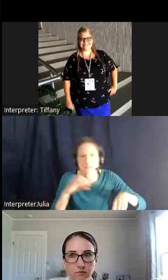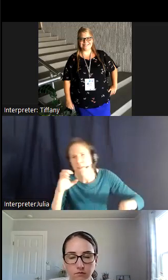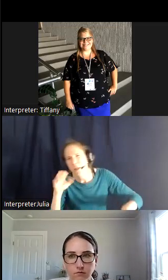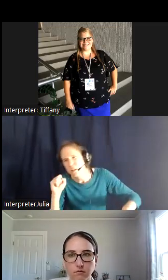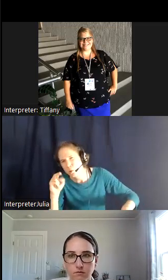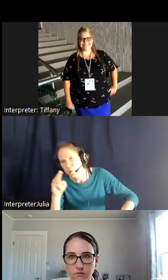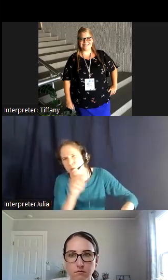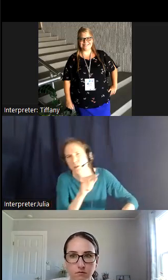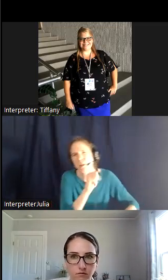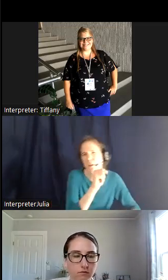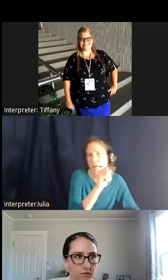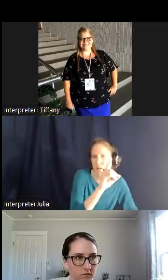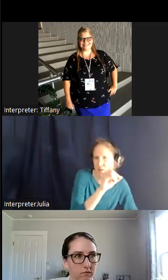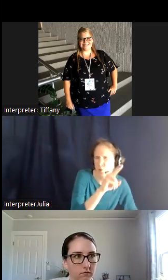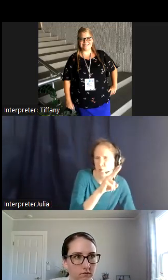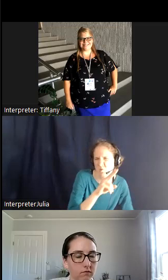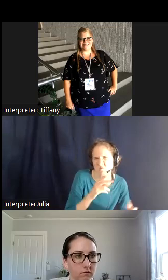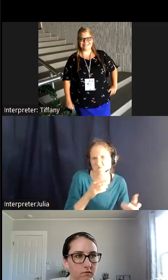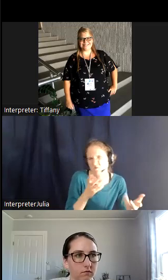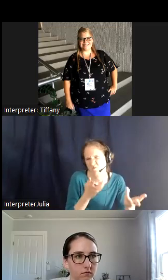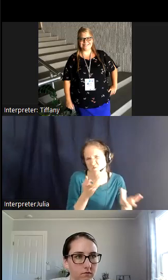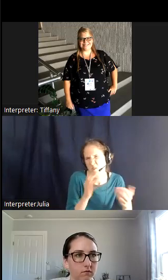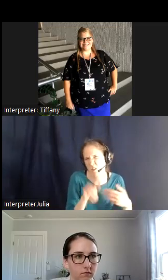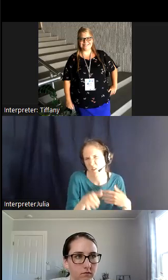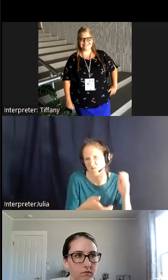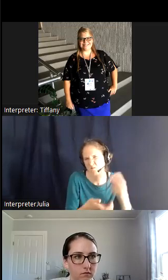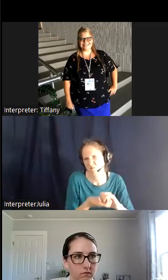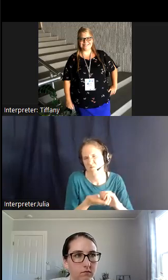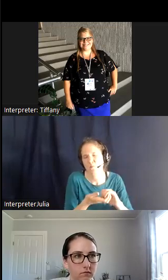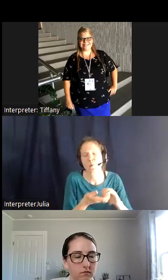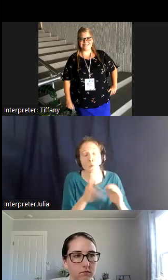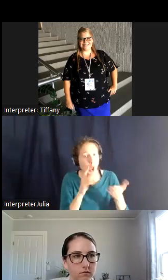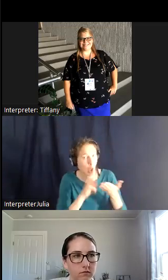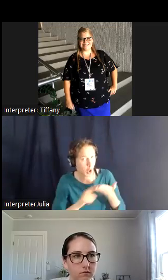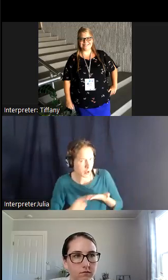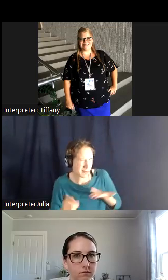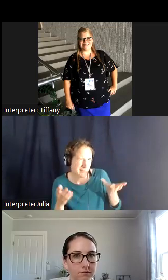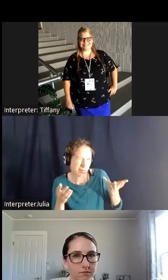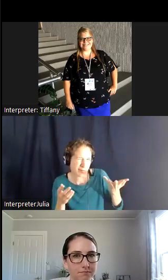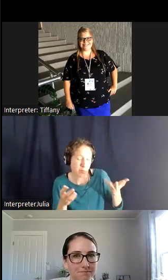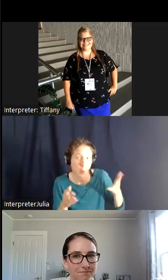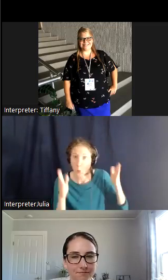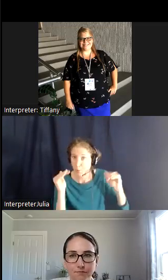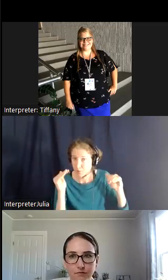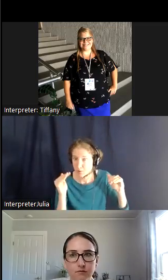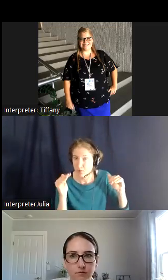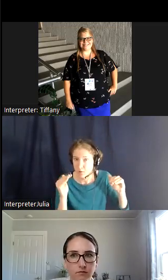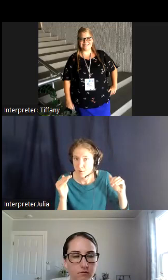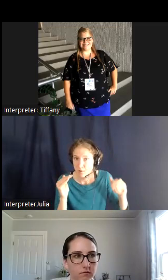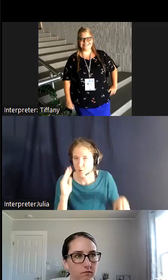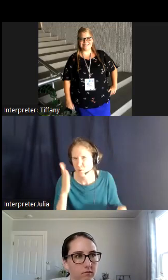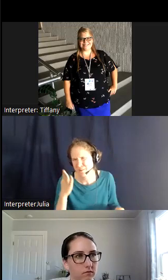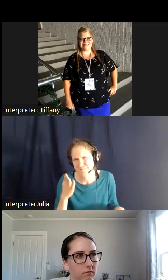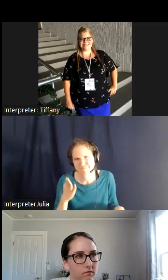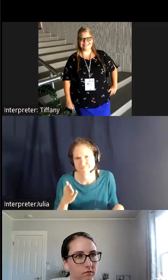that in terms of considering application for comprehensive providers. So I hope it gets to that portion of the question, Edie.